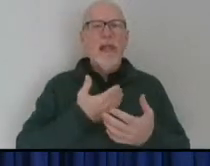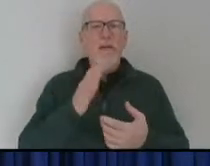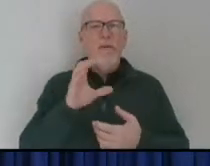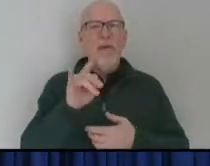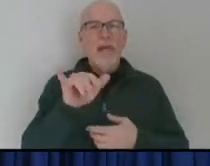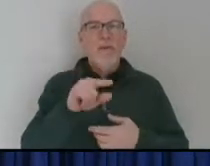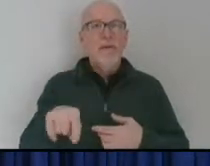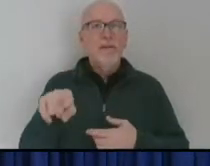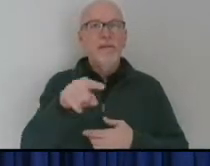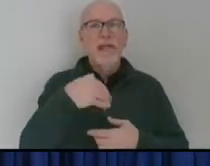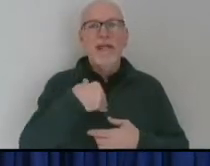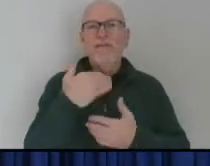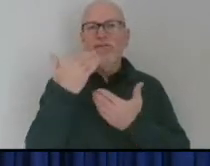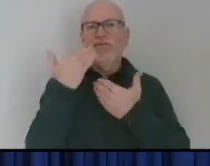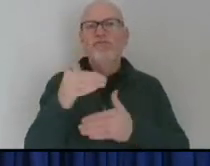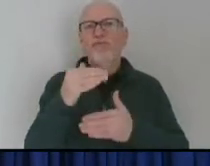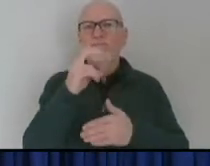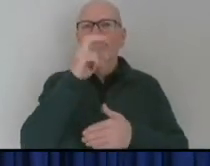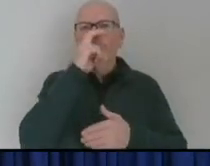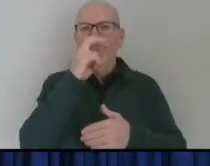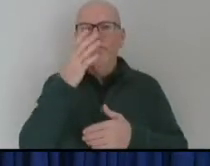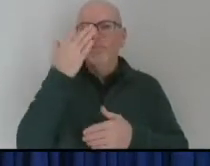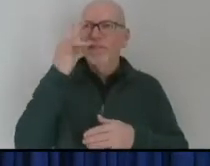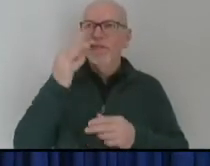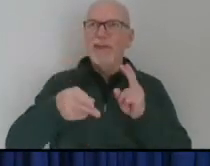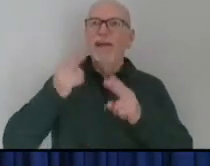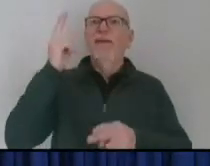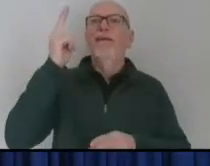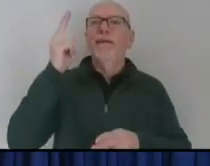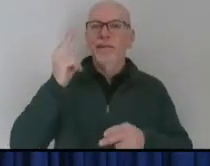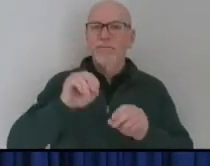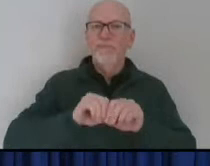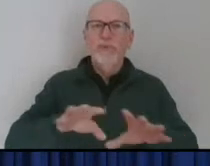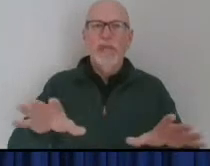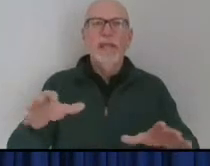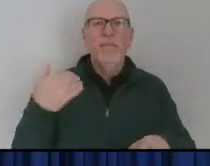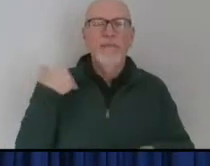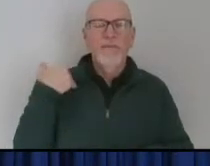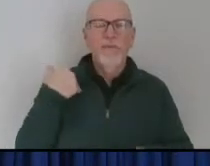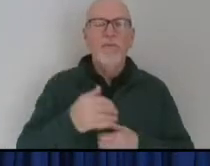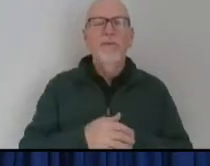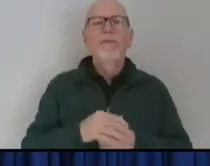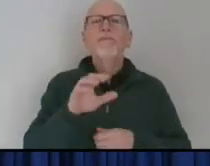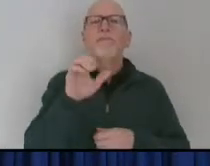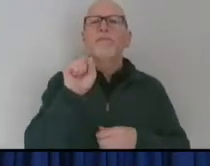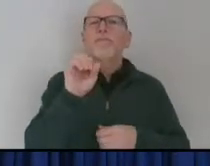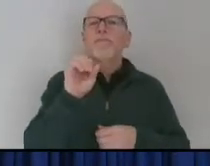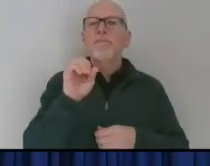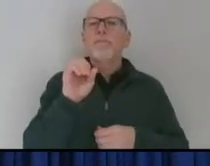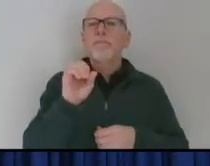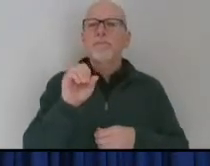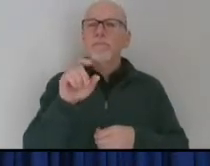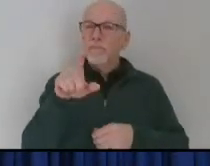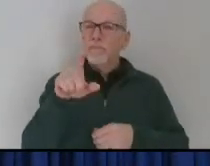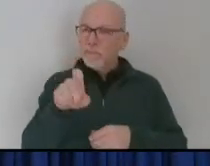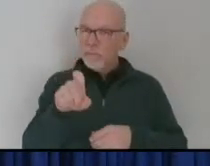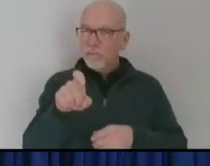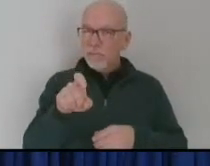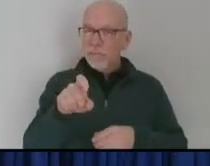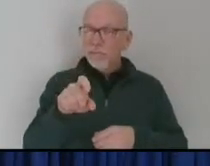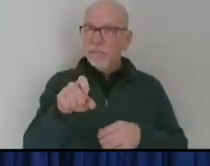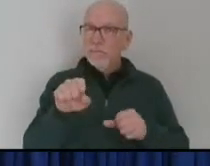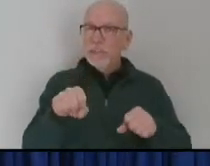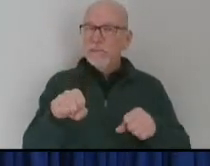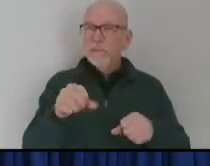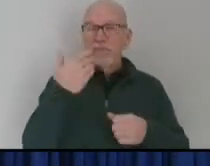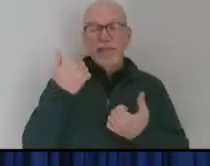under stricter restrictions because of how high the spread had been before. So is it possible to tease out, especially